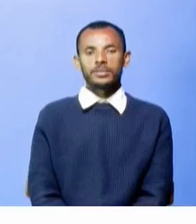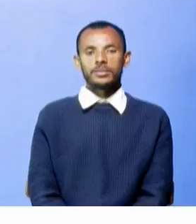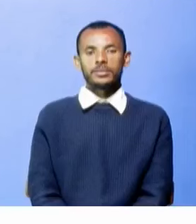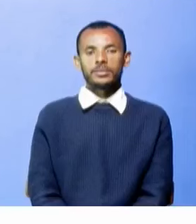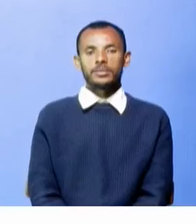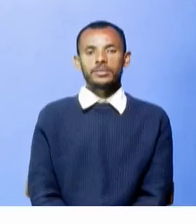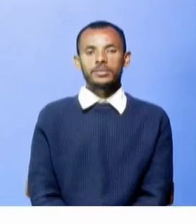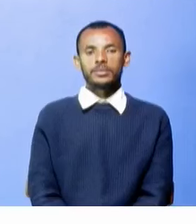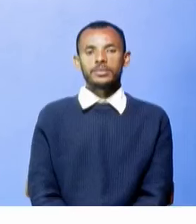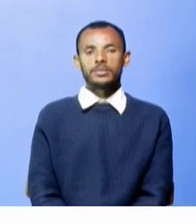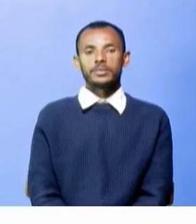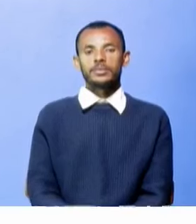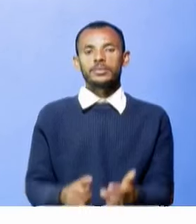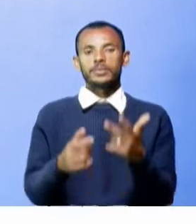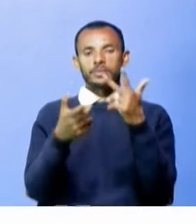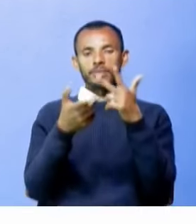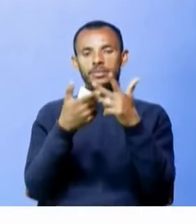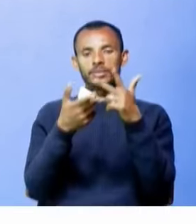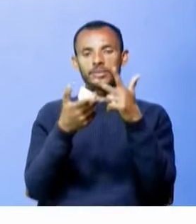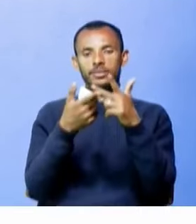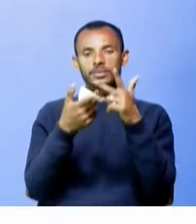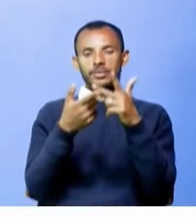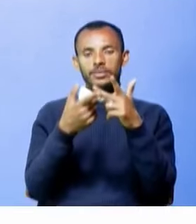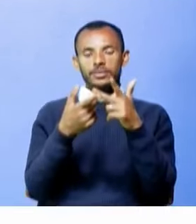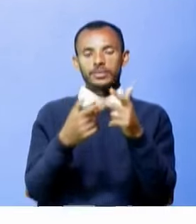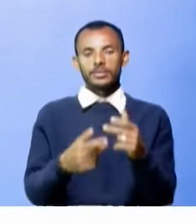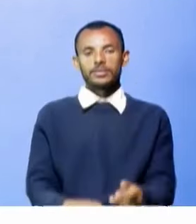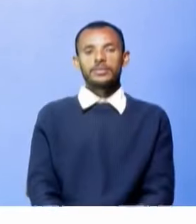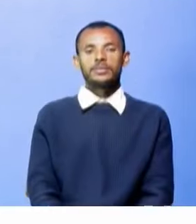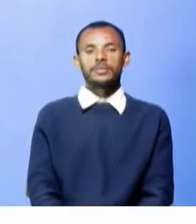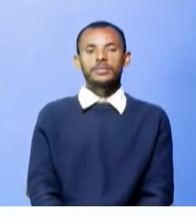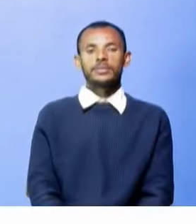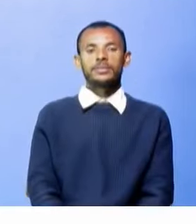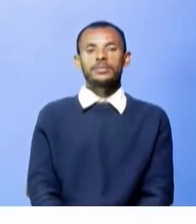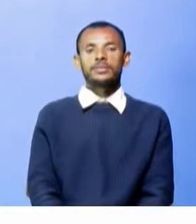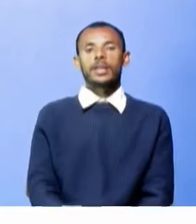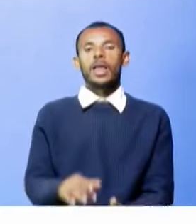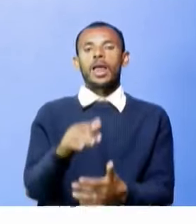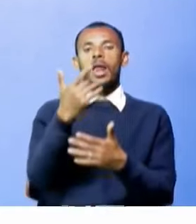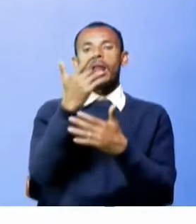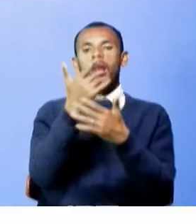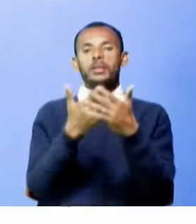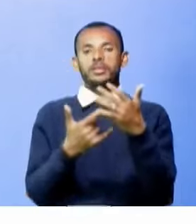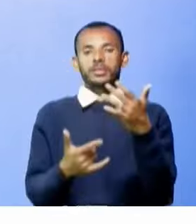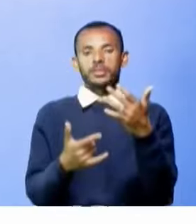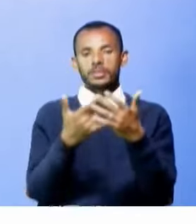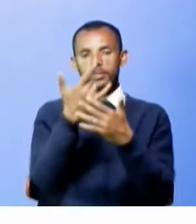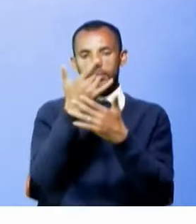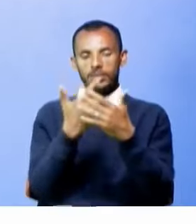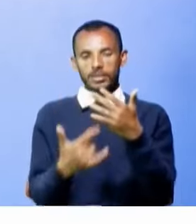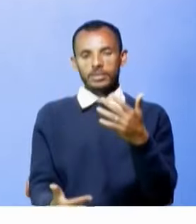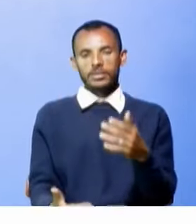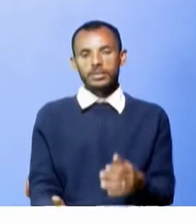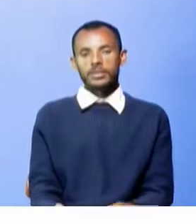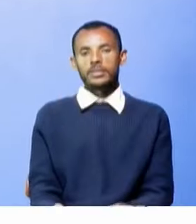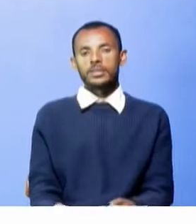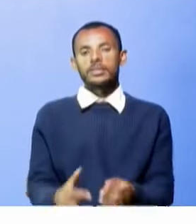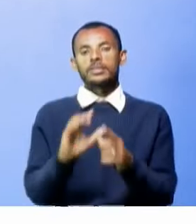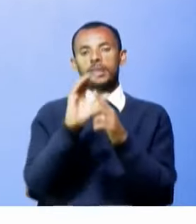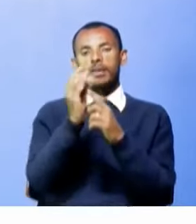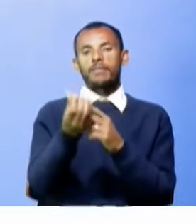The third one is list list the